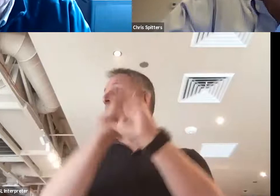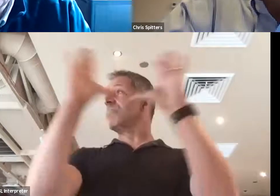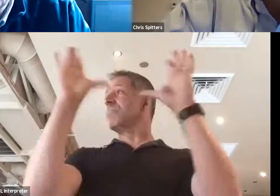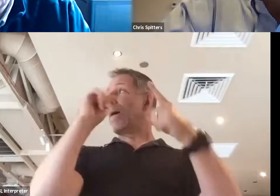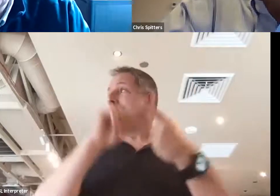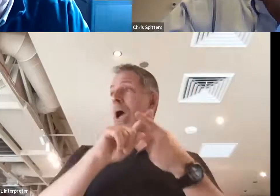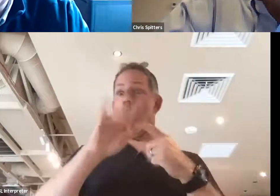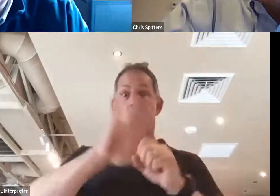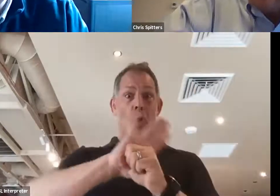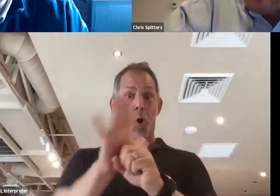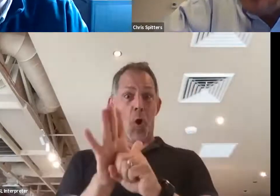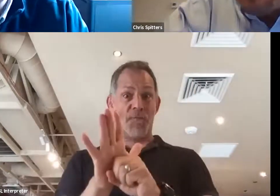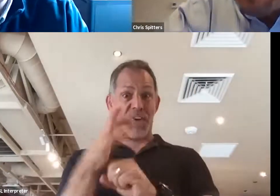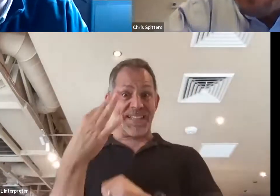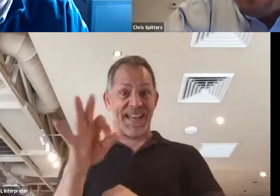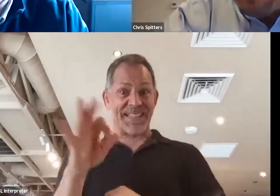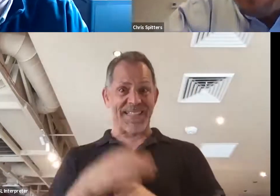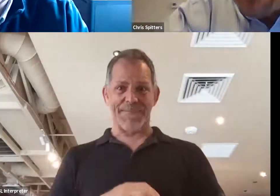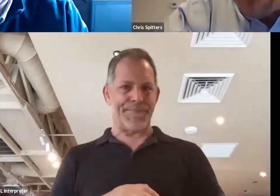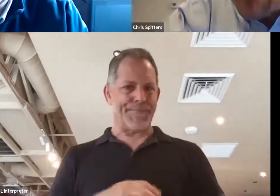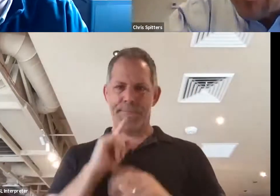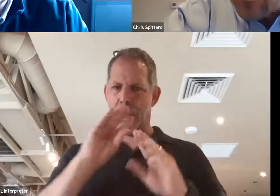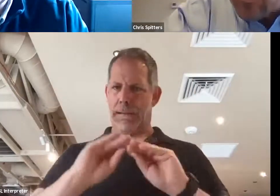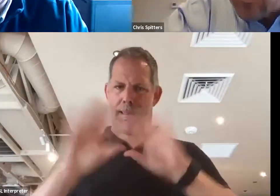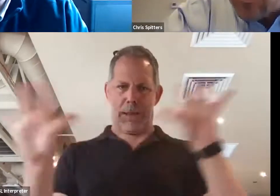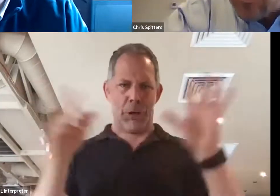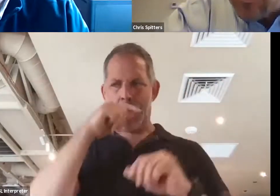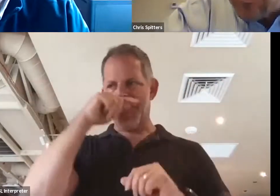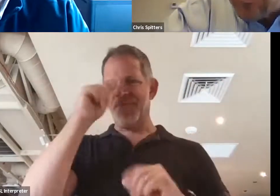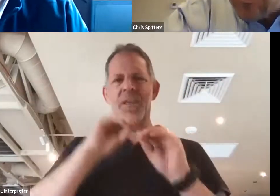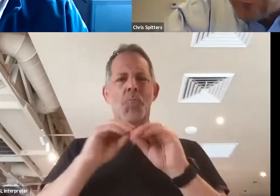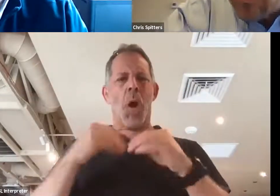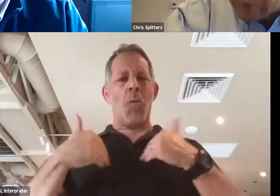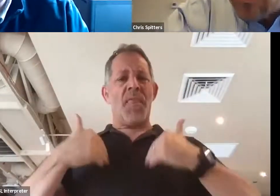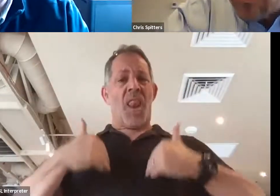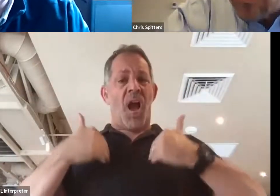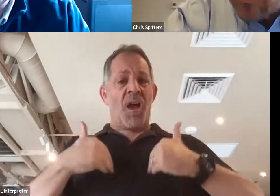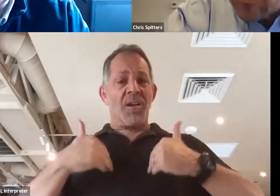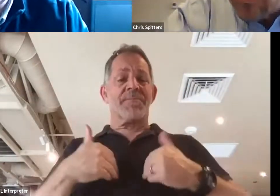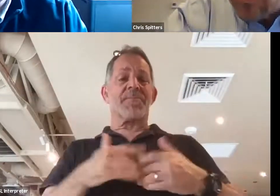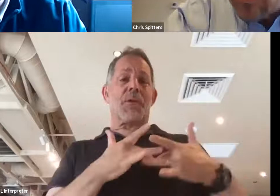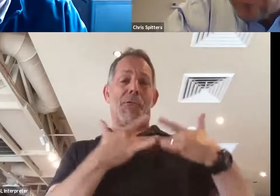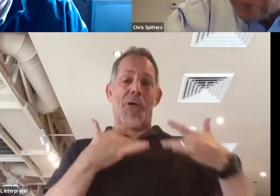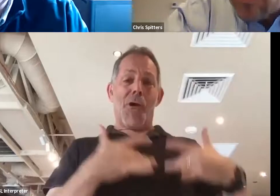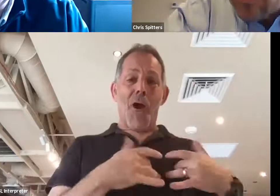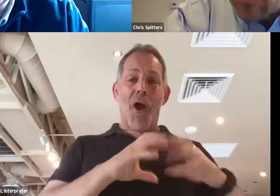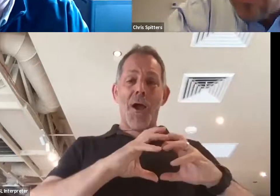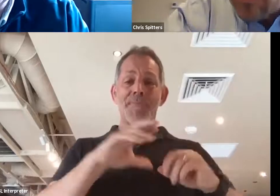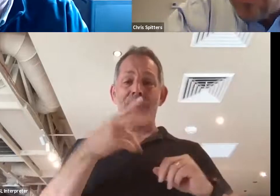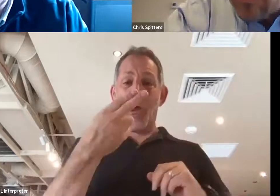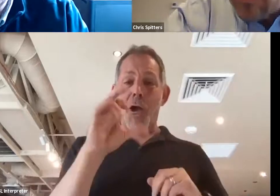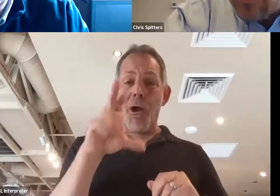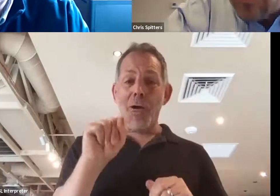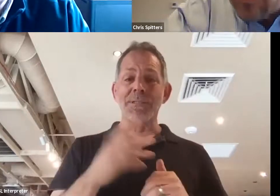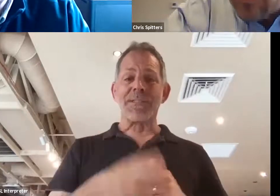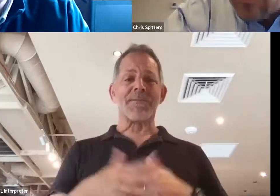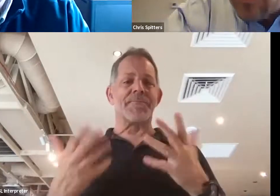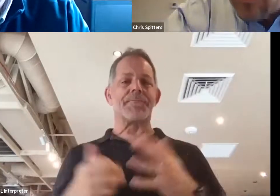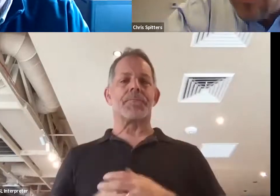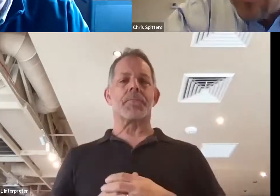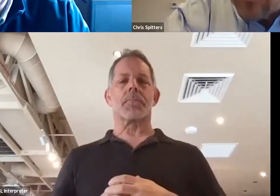So Doctor, you're going to be talking to school leaders later today. Is your guidance going to change because of the increase that we're